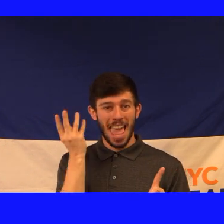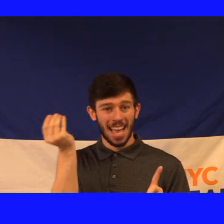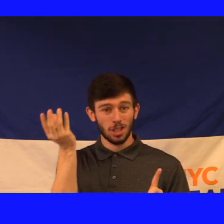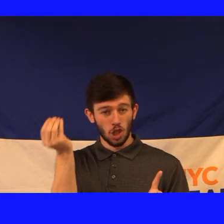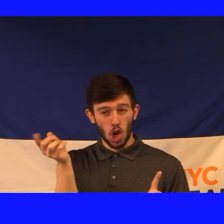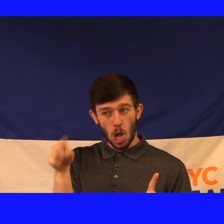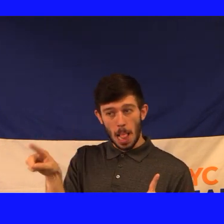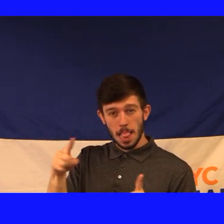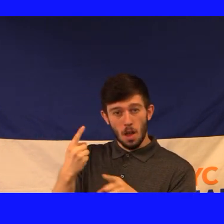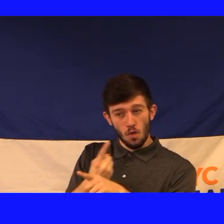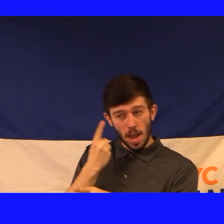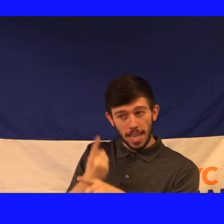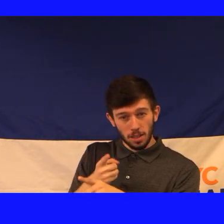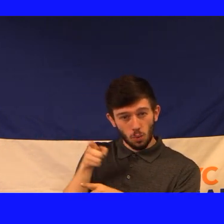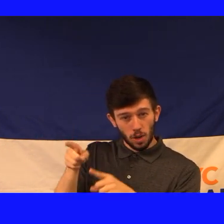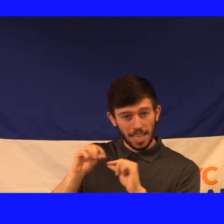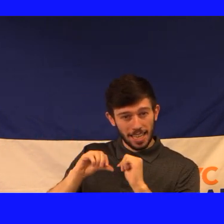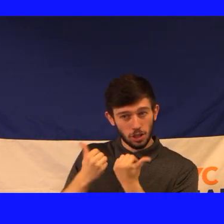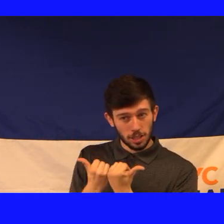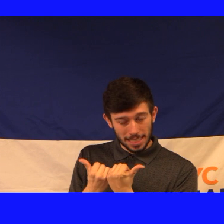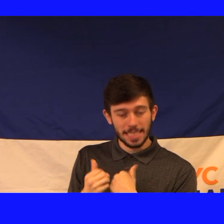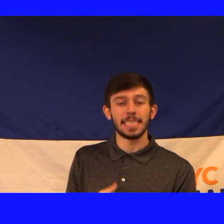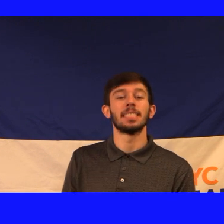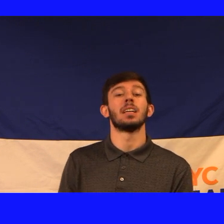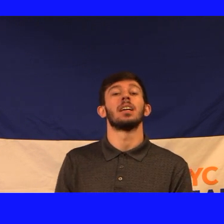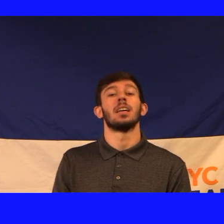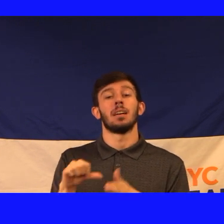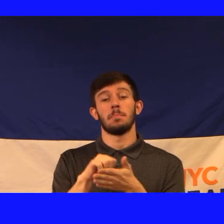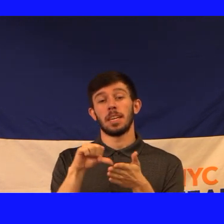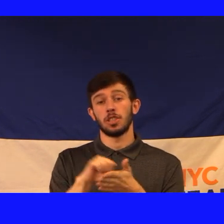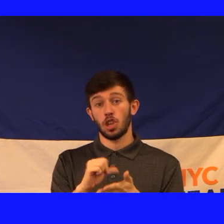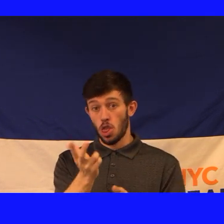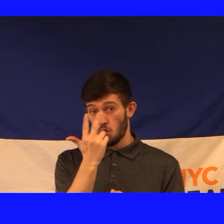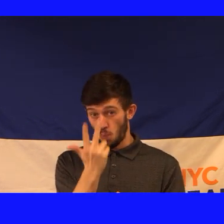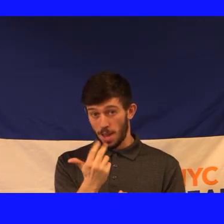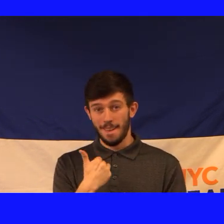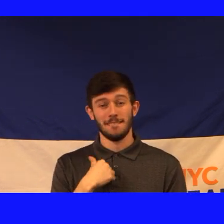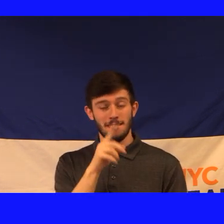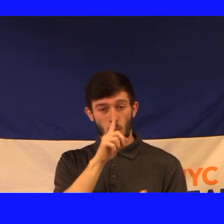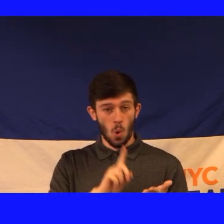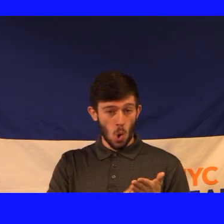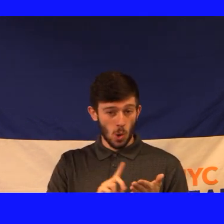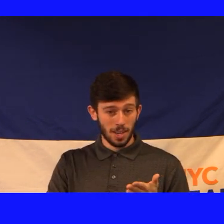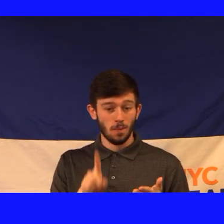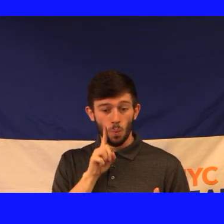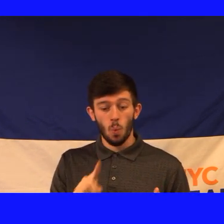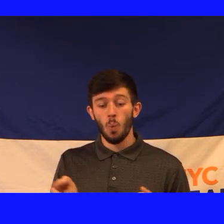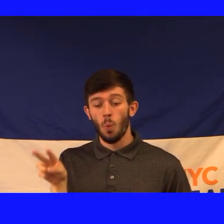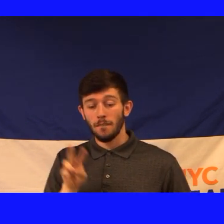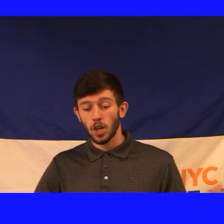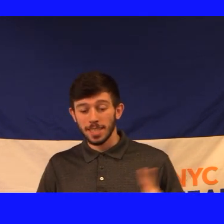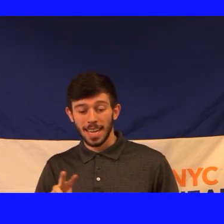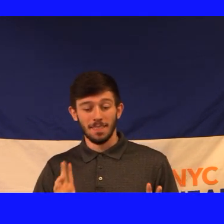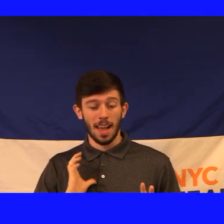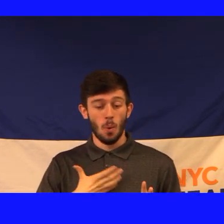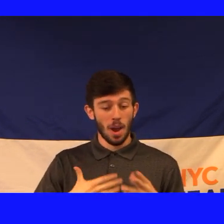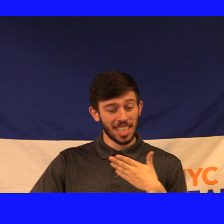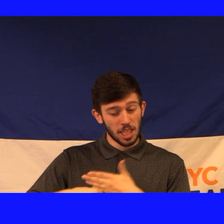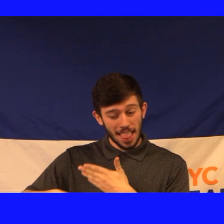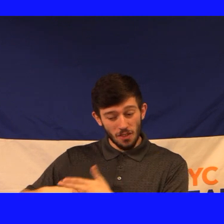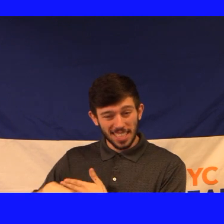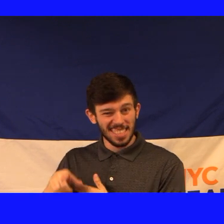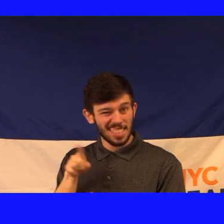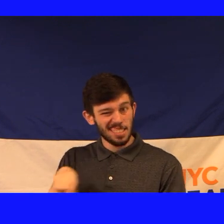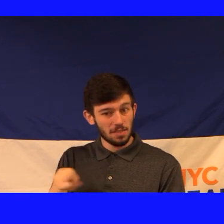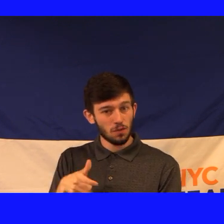external regulatory agencies. On page 3, it's an audit of the oversight of auxiliaries being done by the New